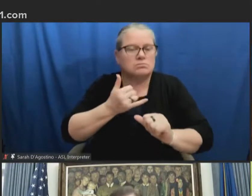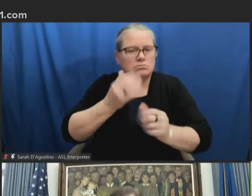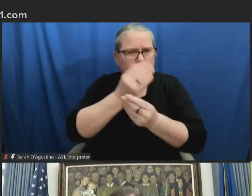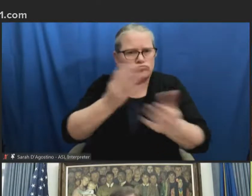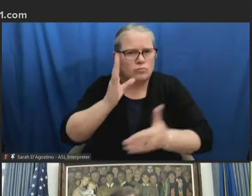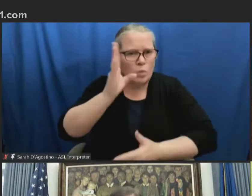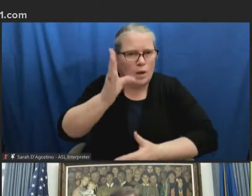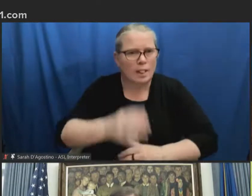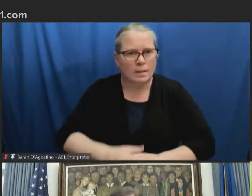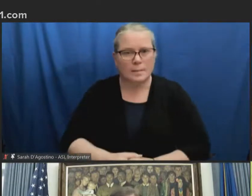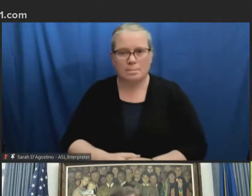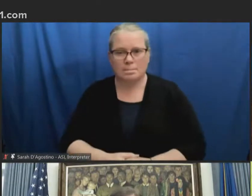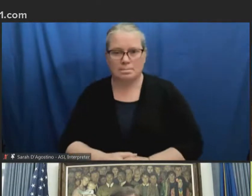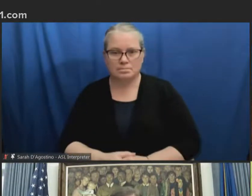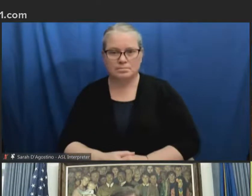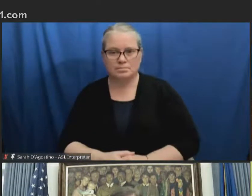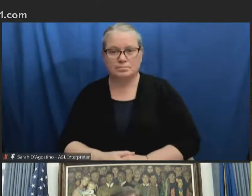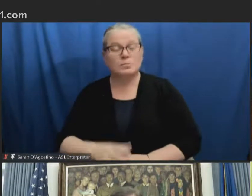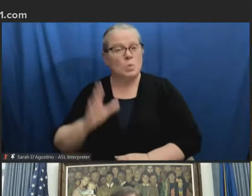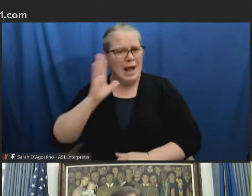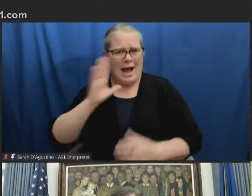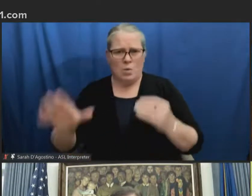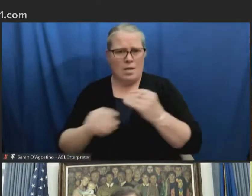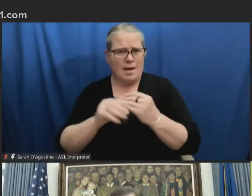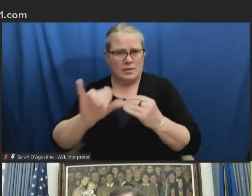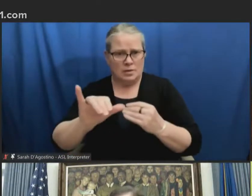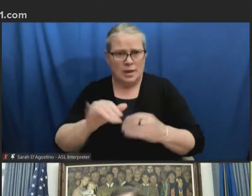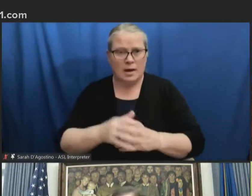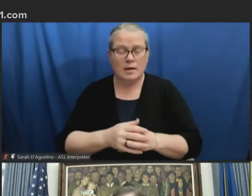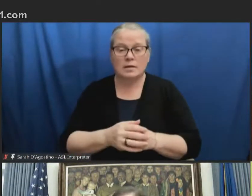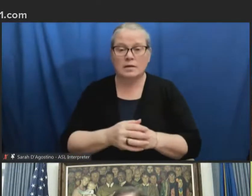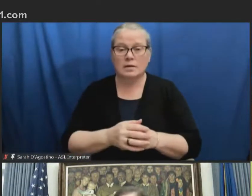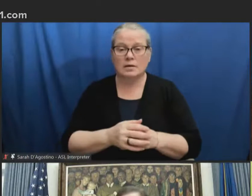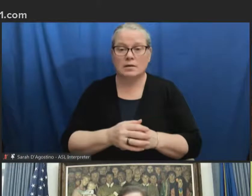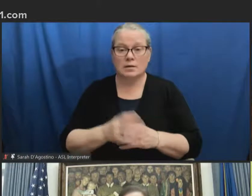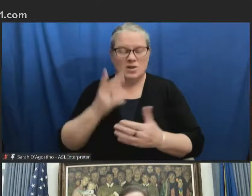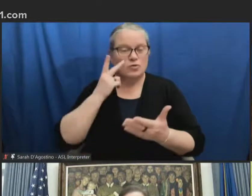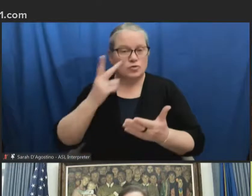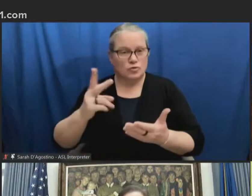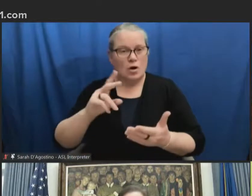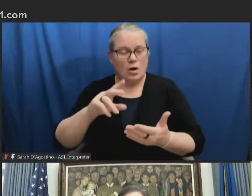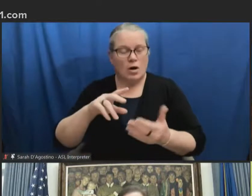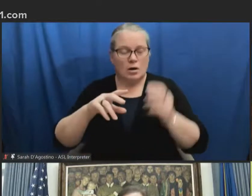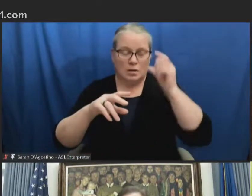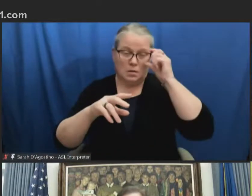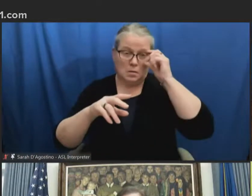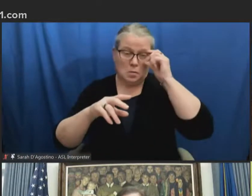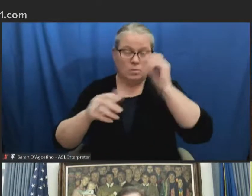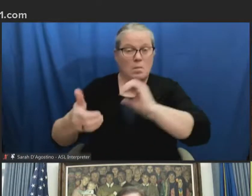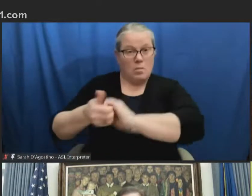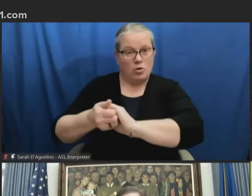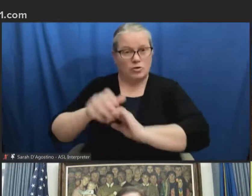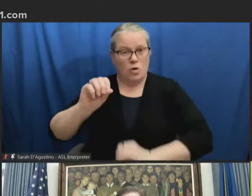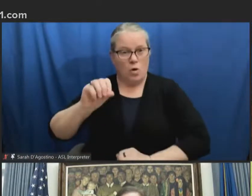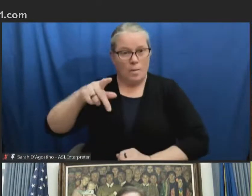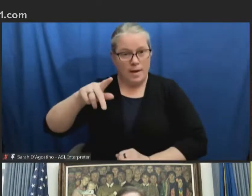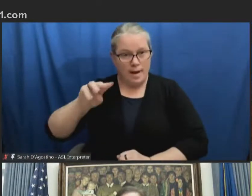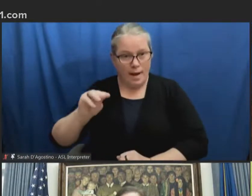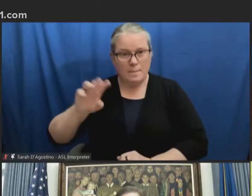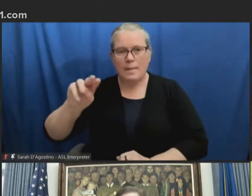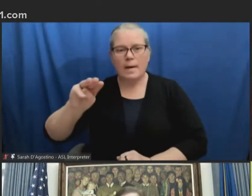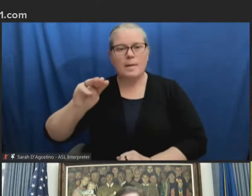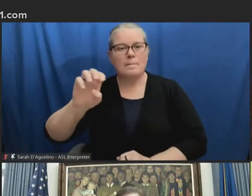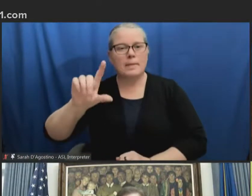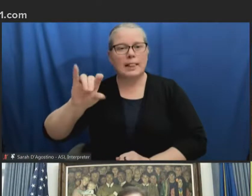to that, Paul. As you saw, Melissa McCall, the Department of OPM, they've presented their report